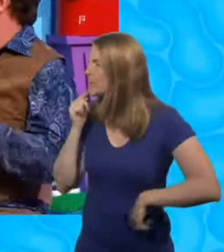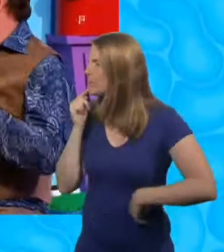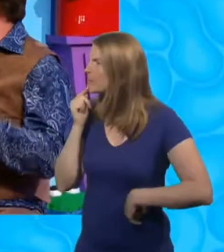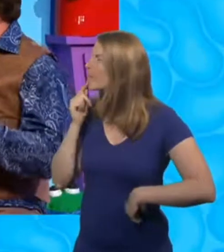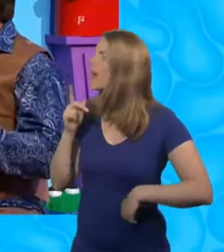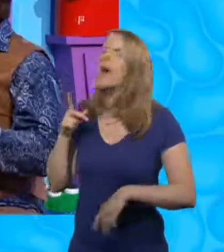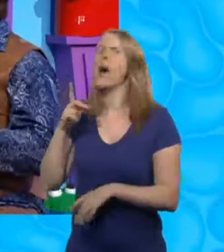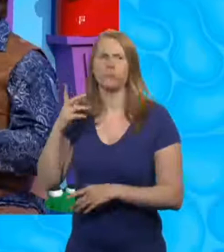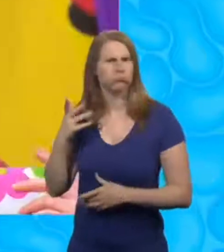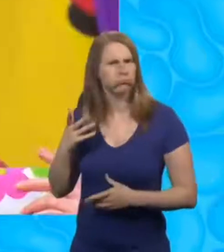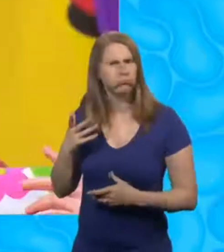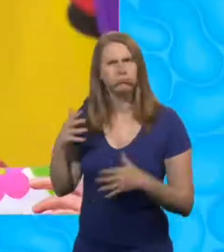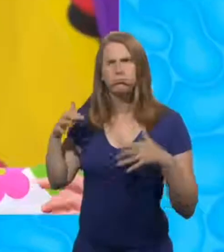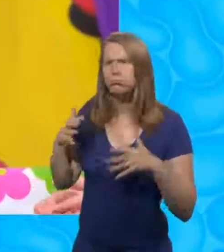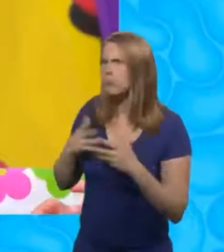what. We could... Where's she?